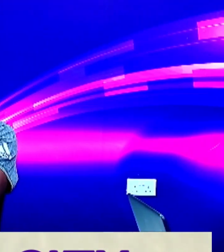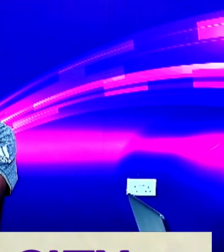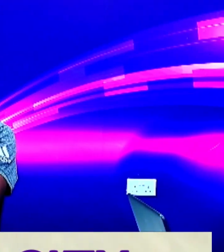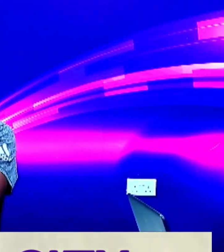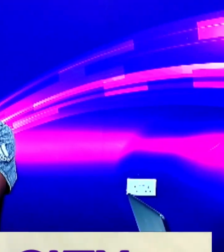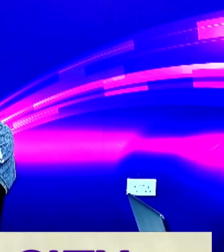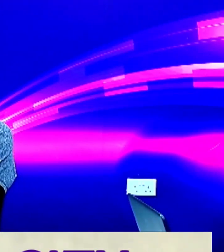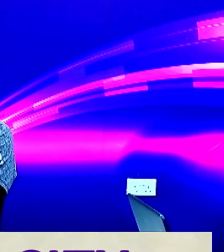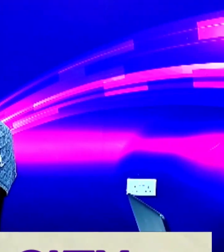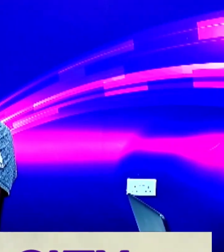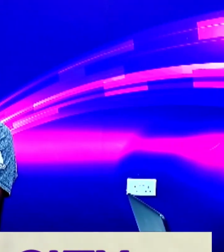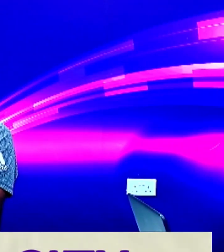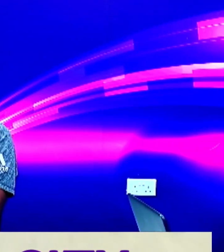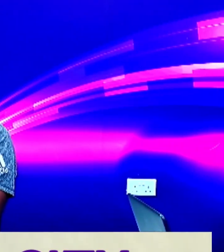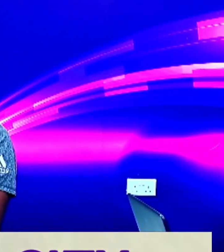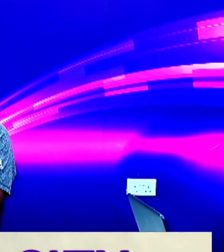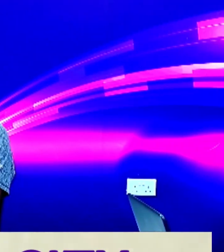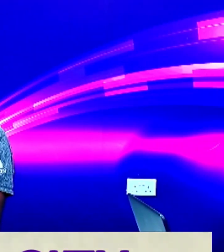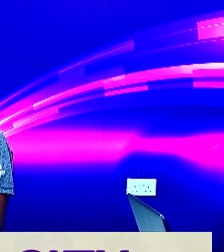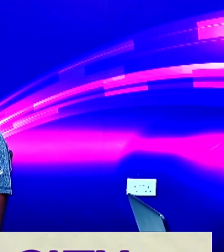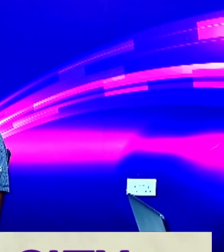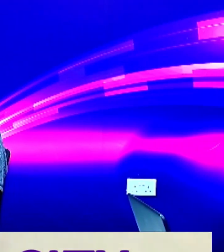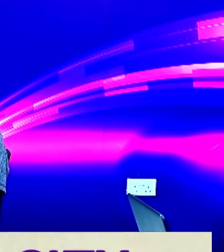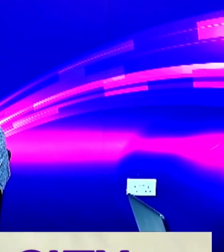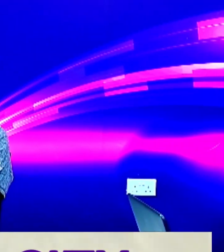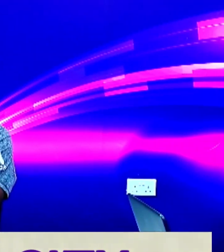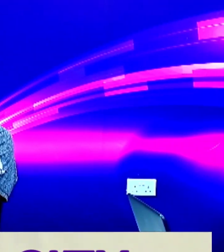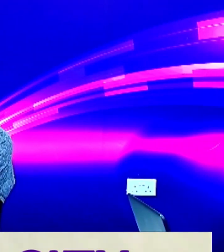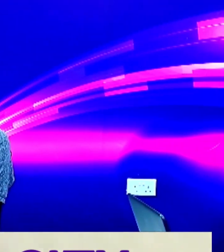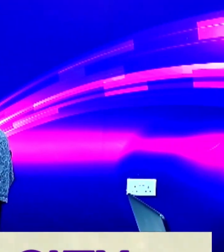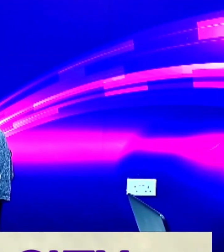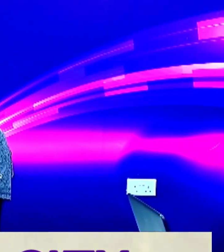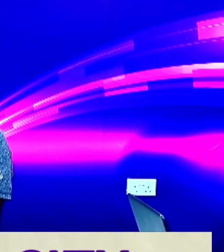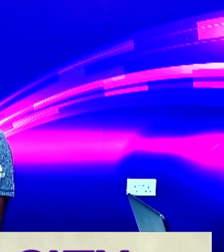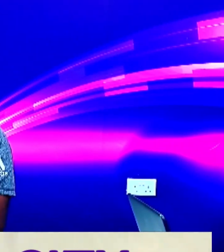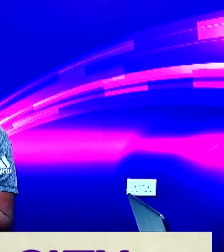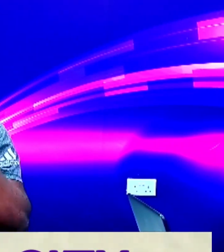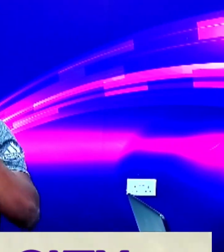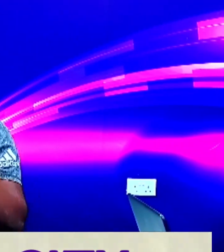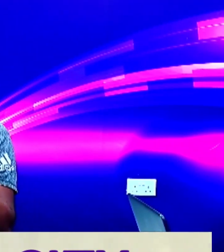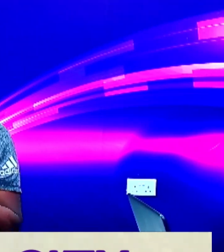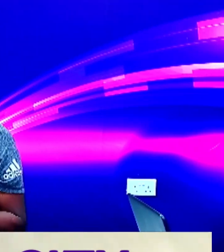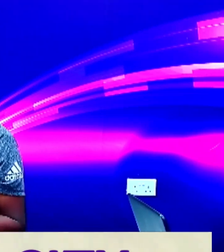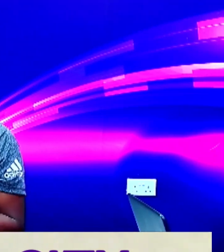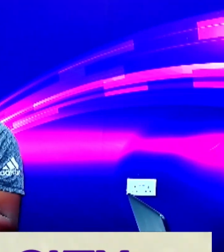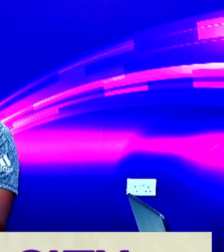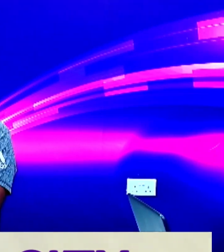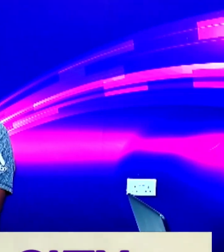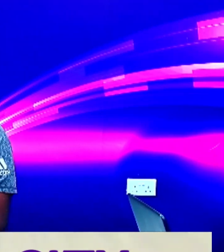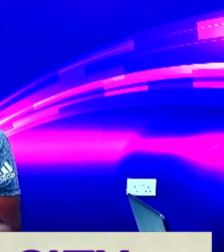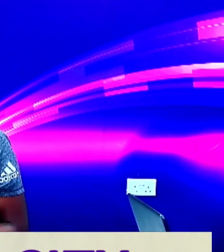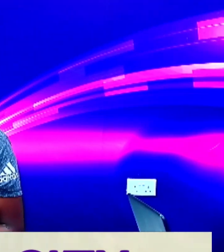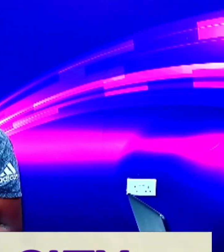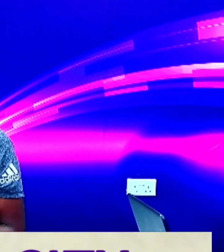in Kenya, it has also been represented in the world because they have participated in Olympics, and a lot